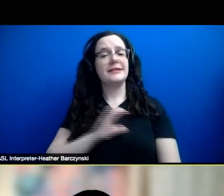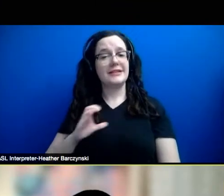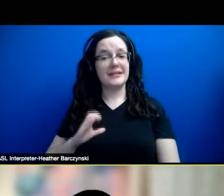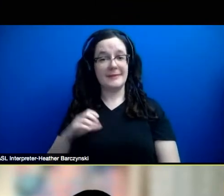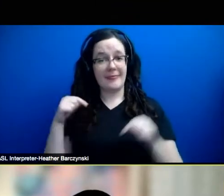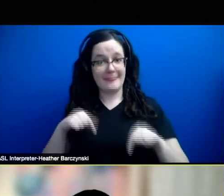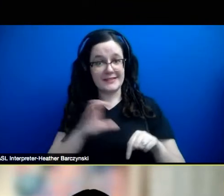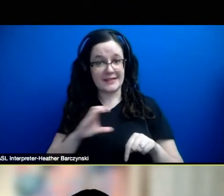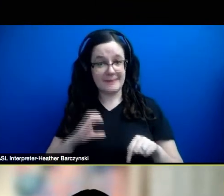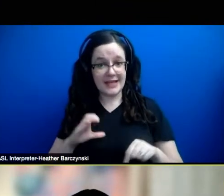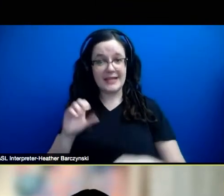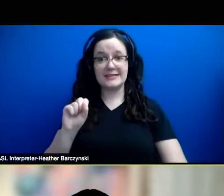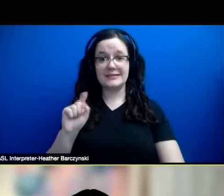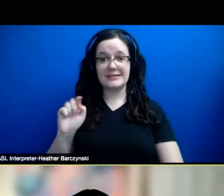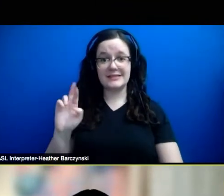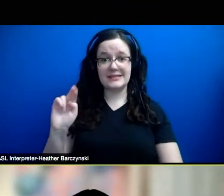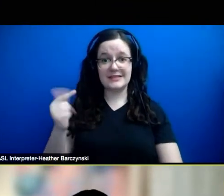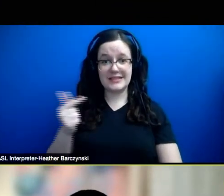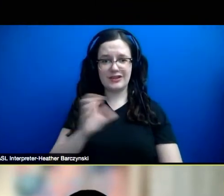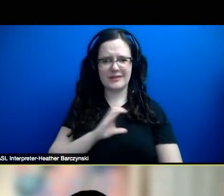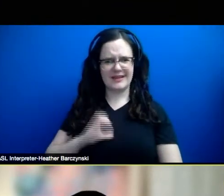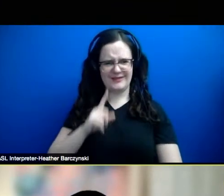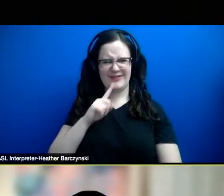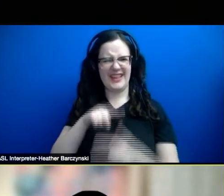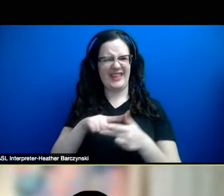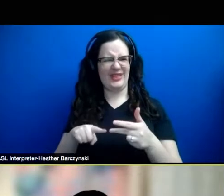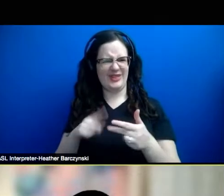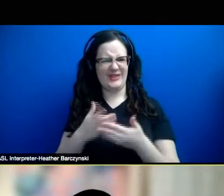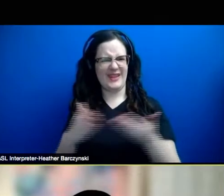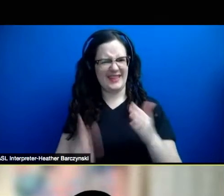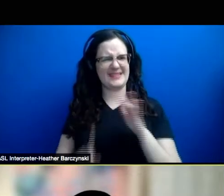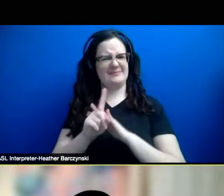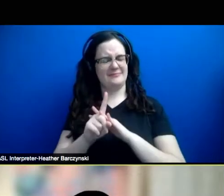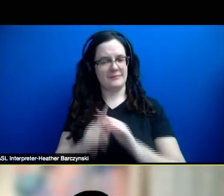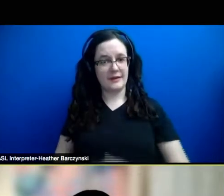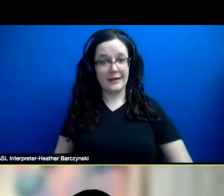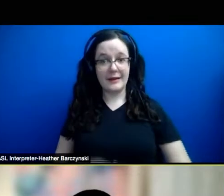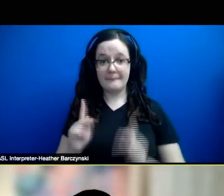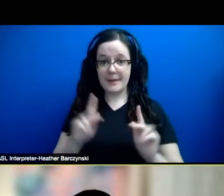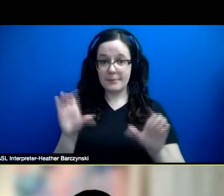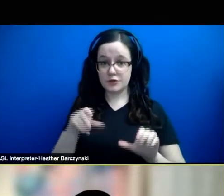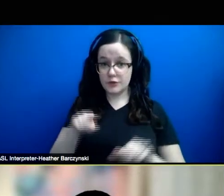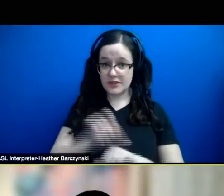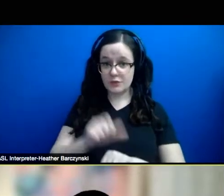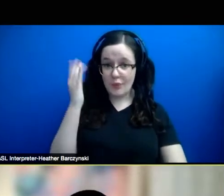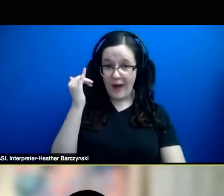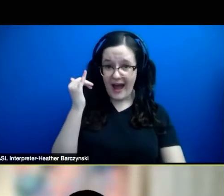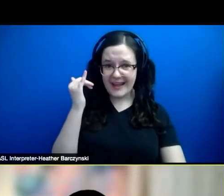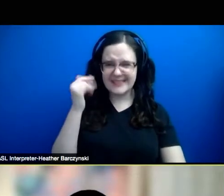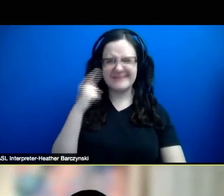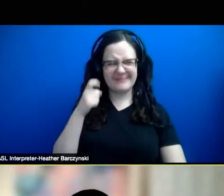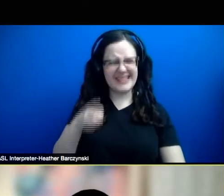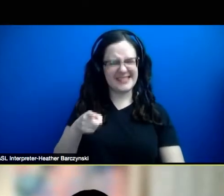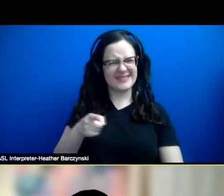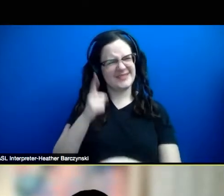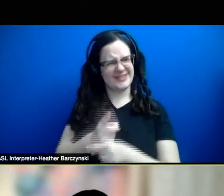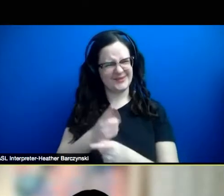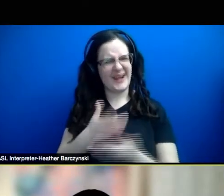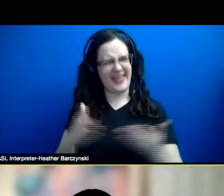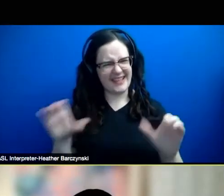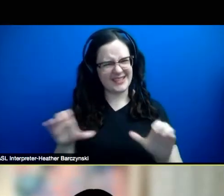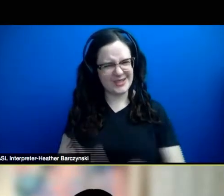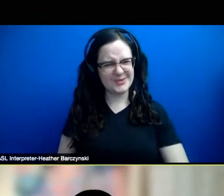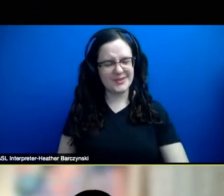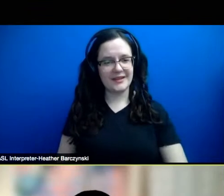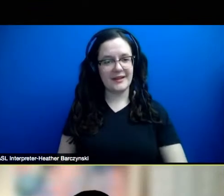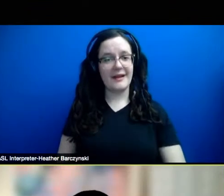our clients came to the fruition. People do this work because it's the right thing to do. And a lot of people say it's the right thing to